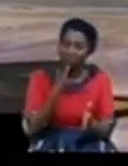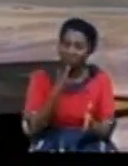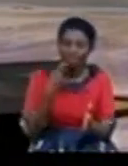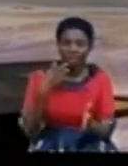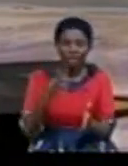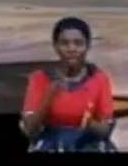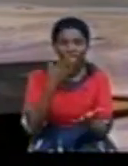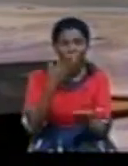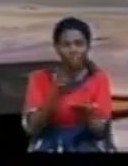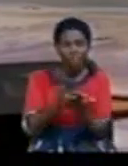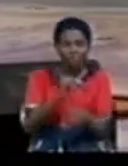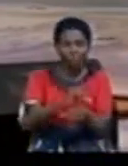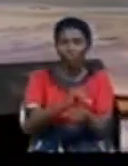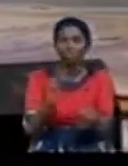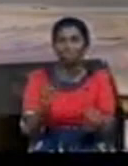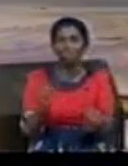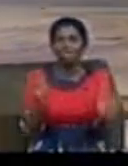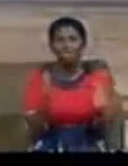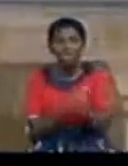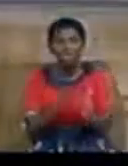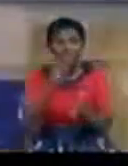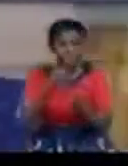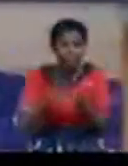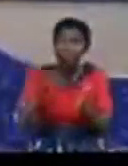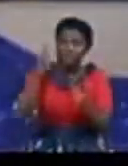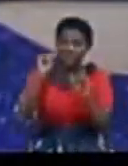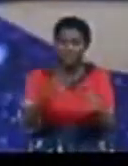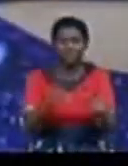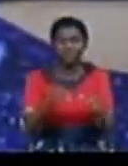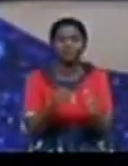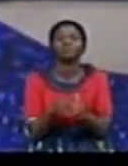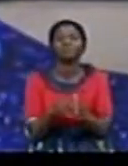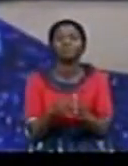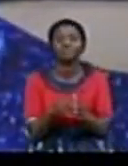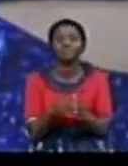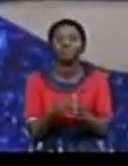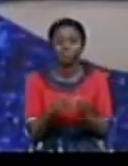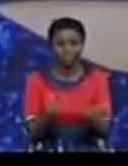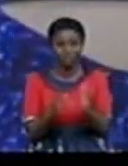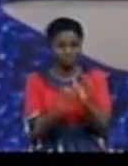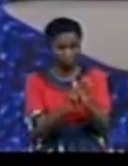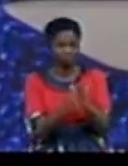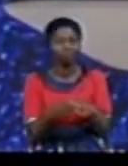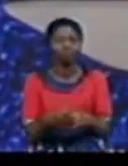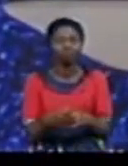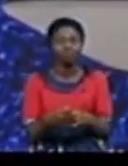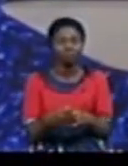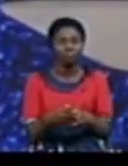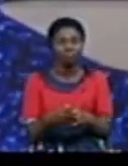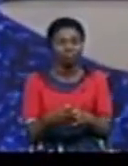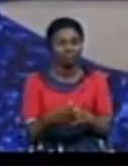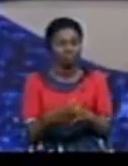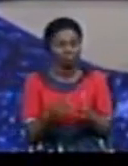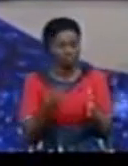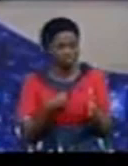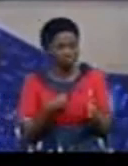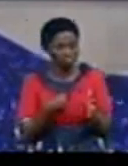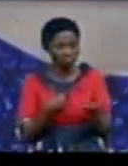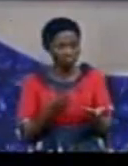works. That's what he can do. Let's say I was dormant,